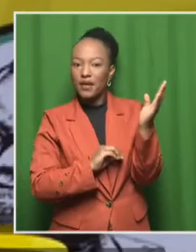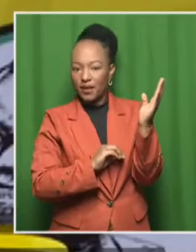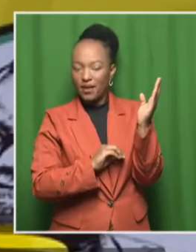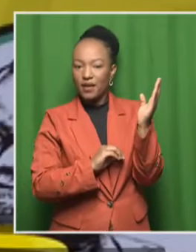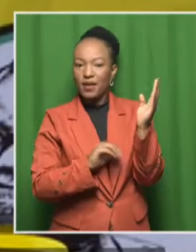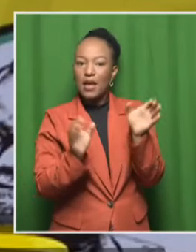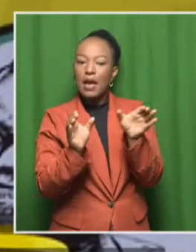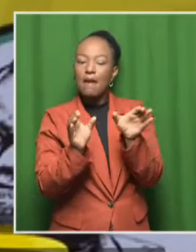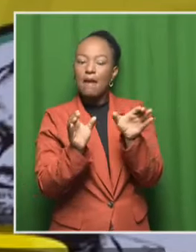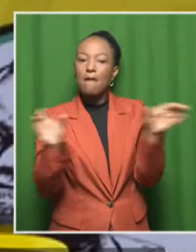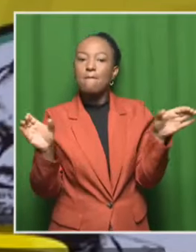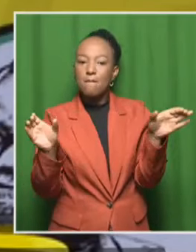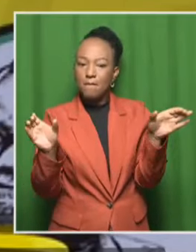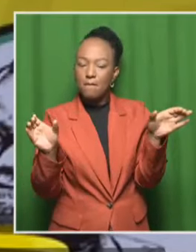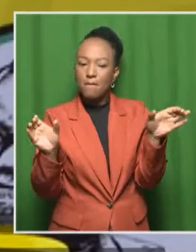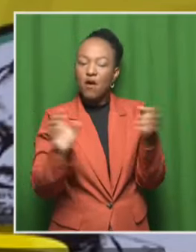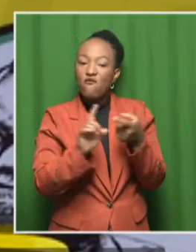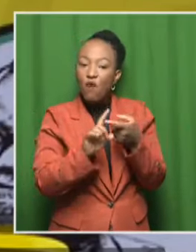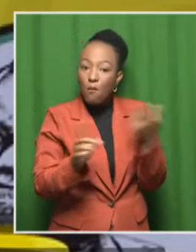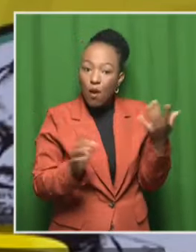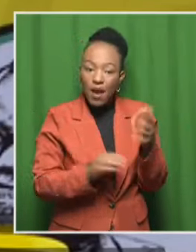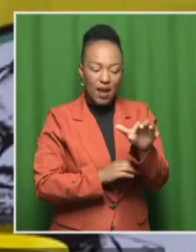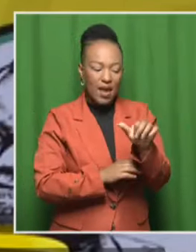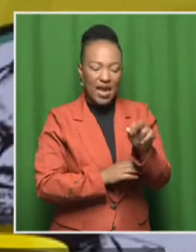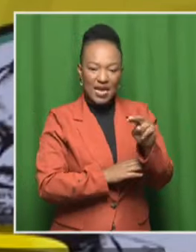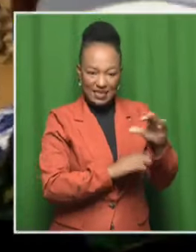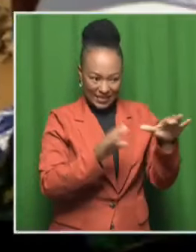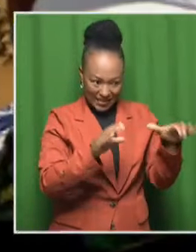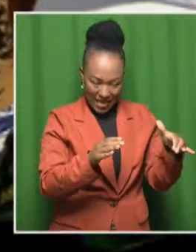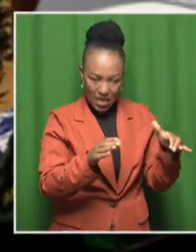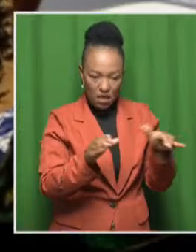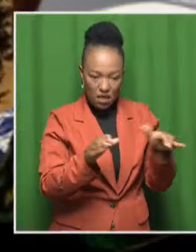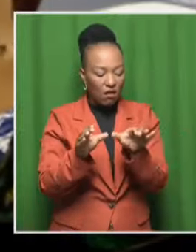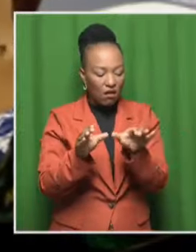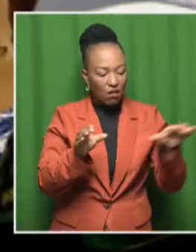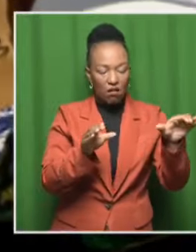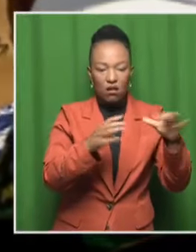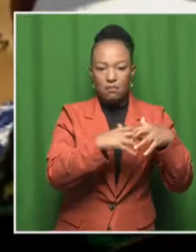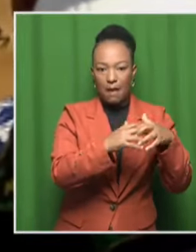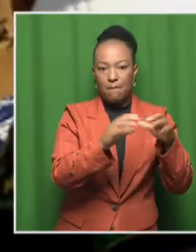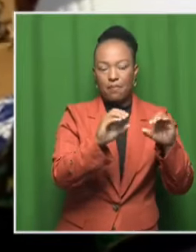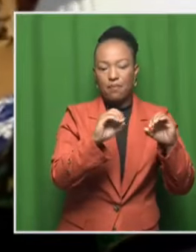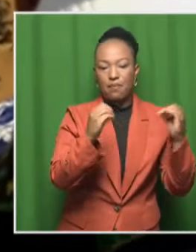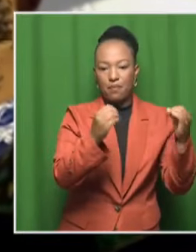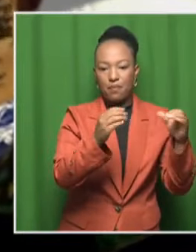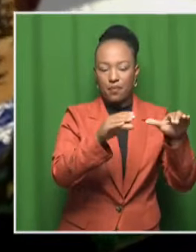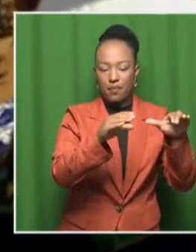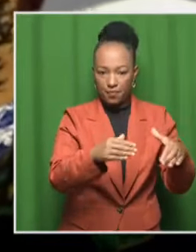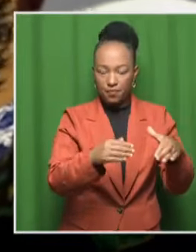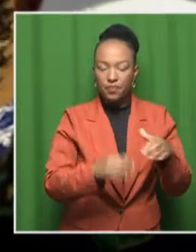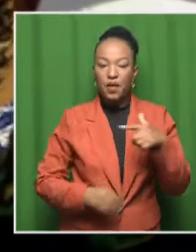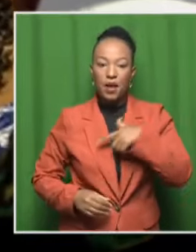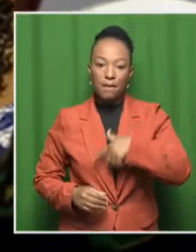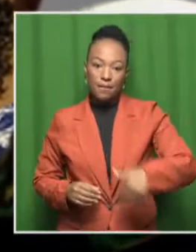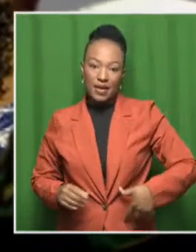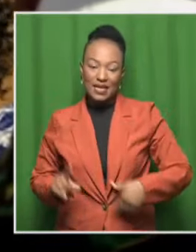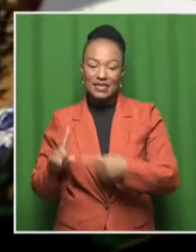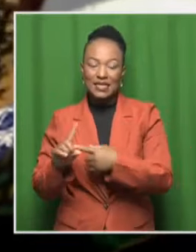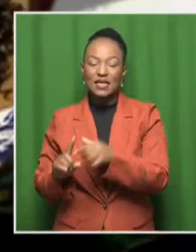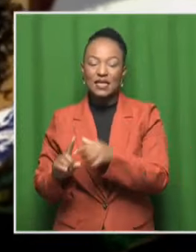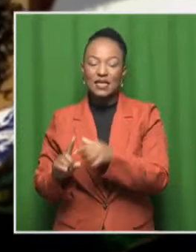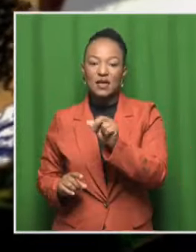split from the African National Congress. Internally, the ANC president warned that the party wouldn't